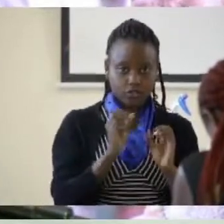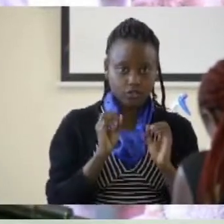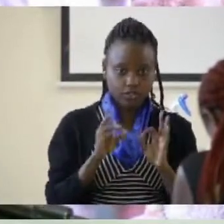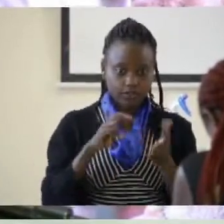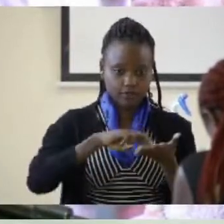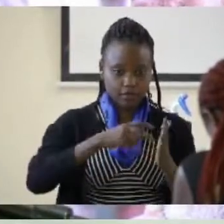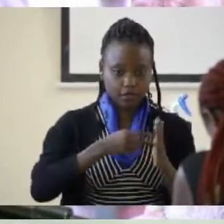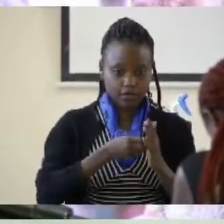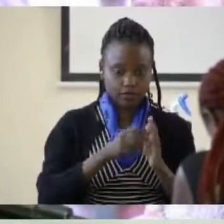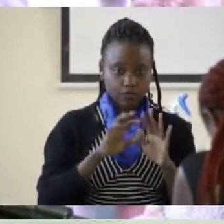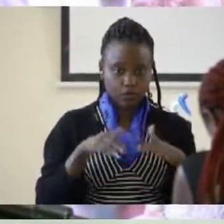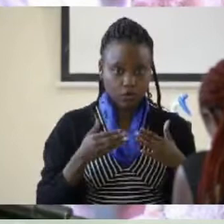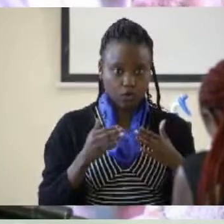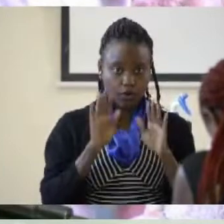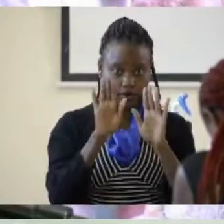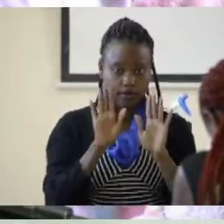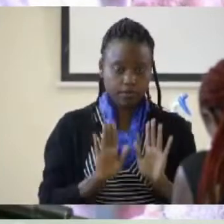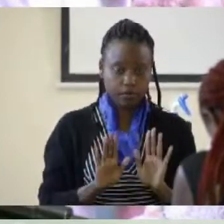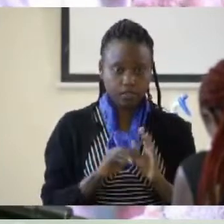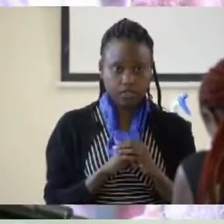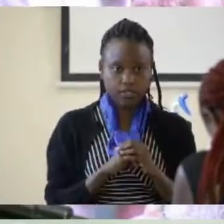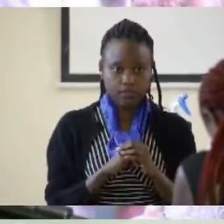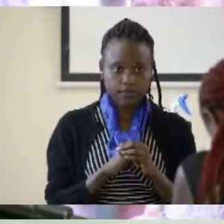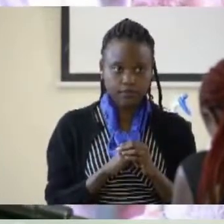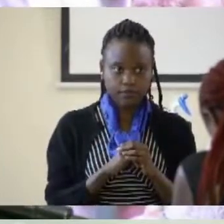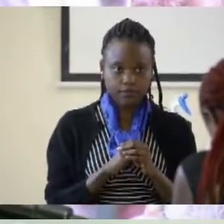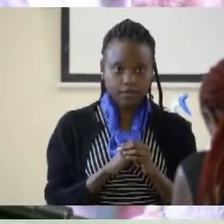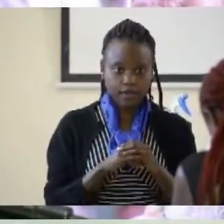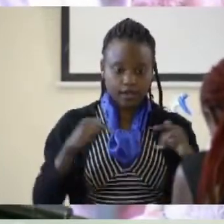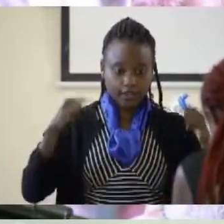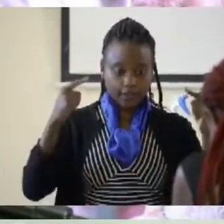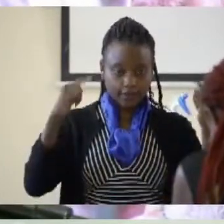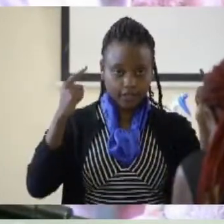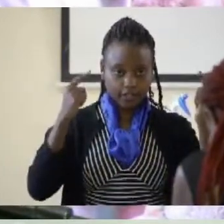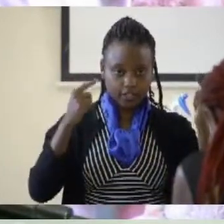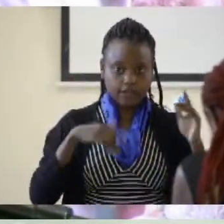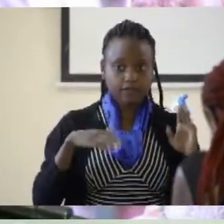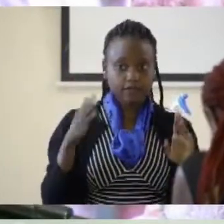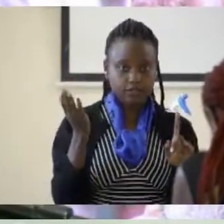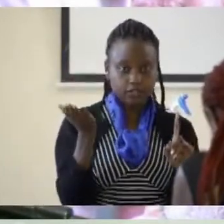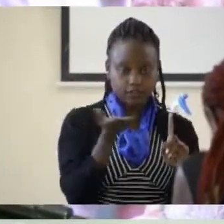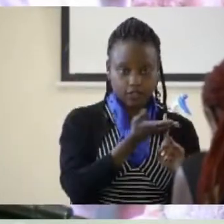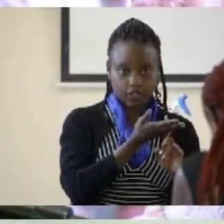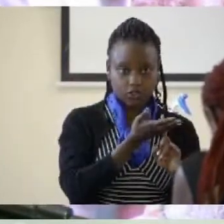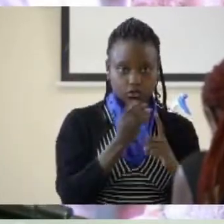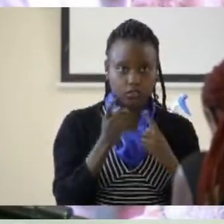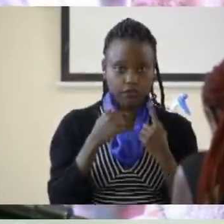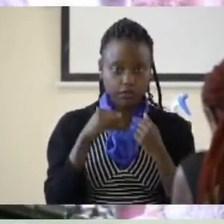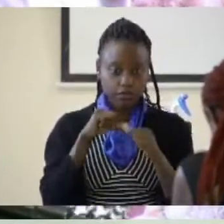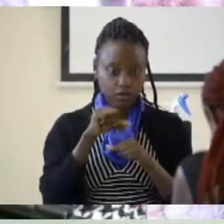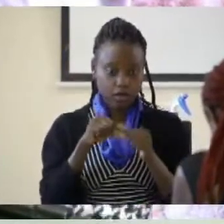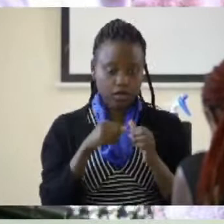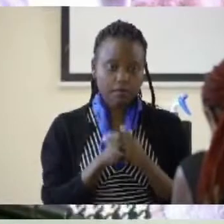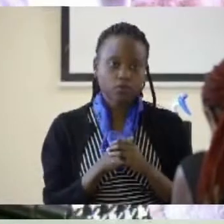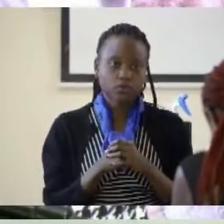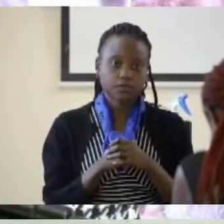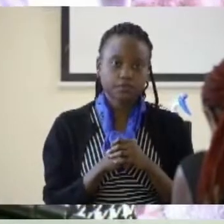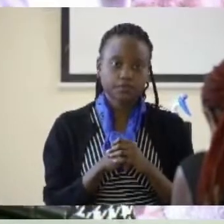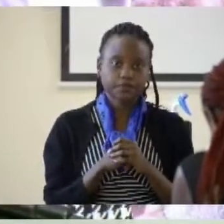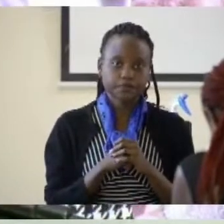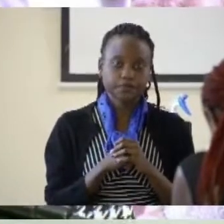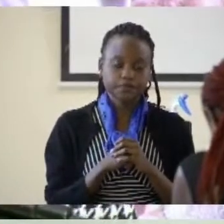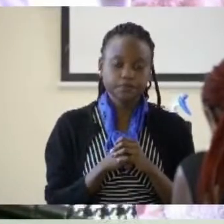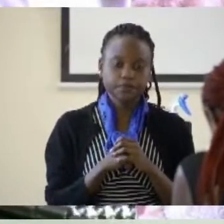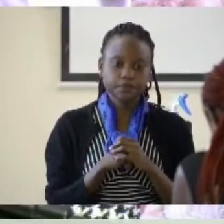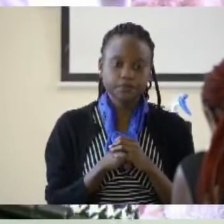meaningful? And also meaningful, effective interventions, which have been spoken about here. I really don't want to belabor